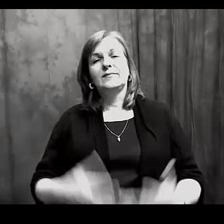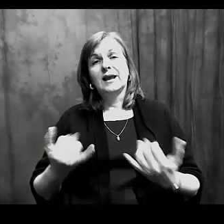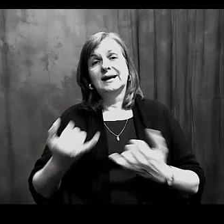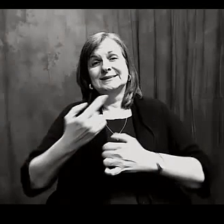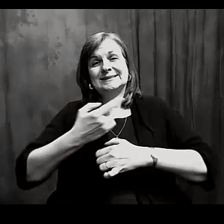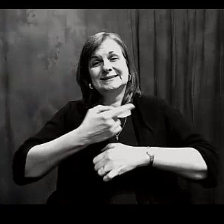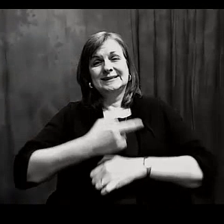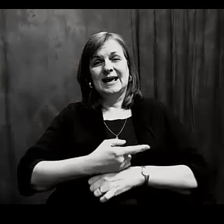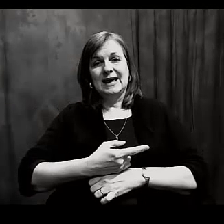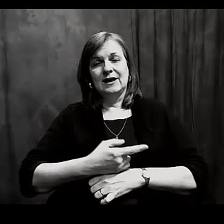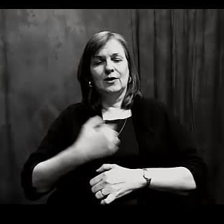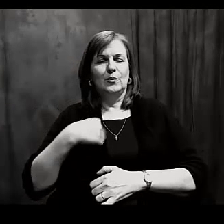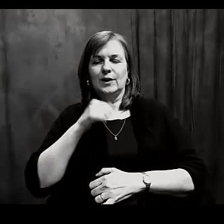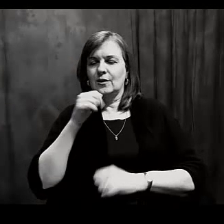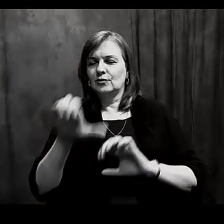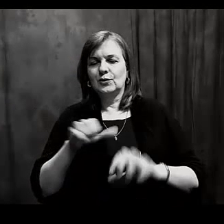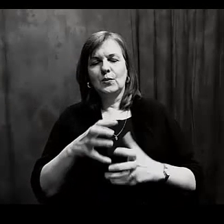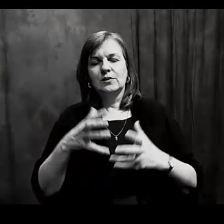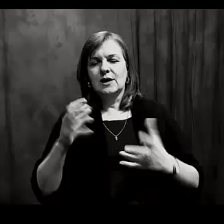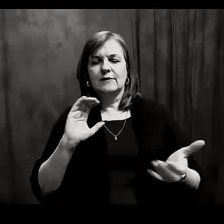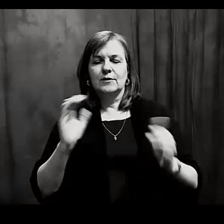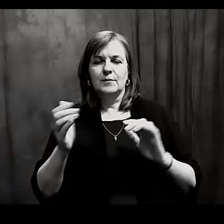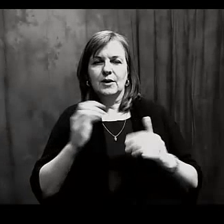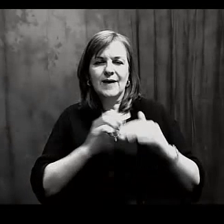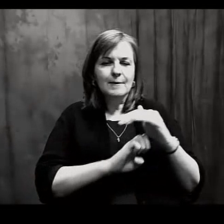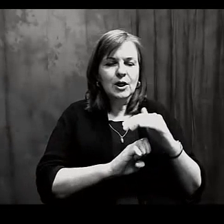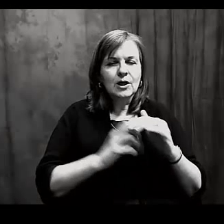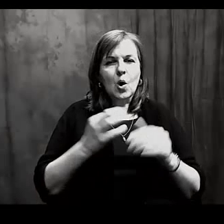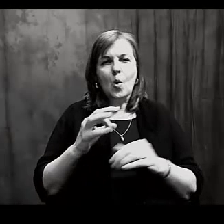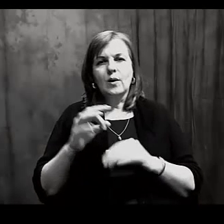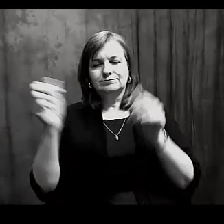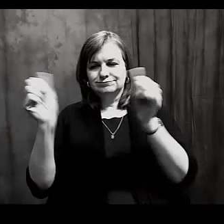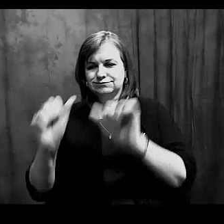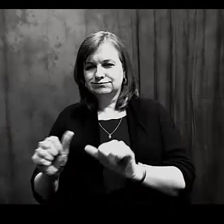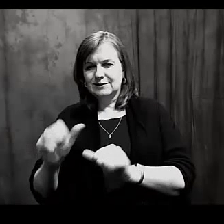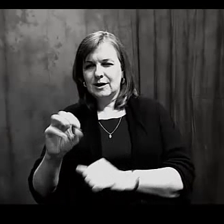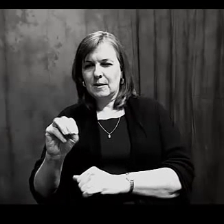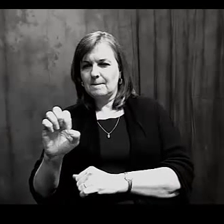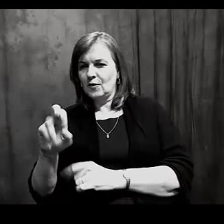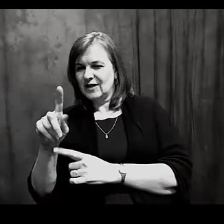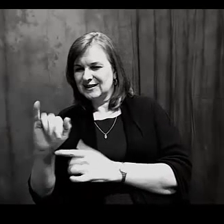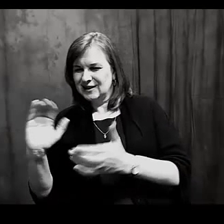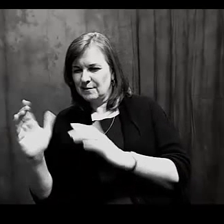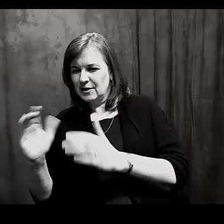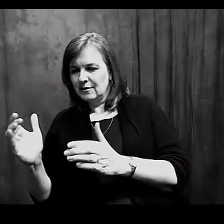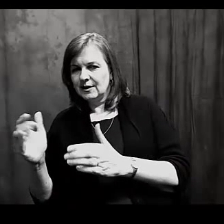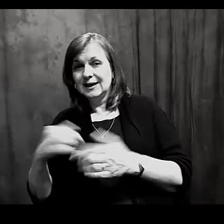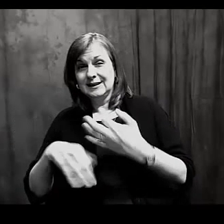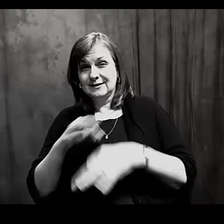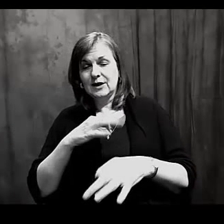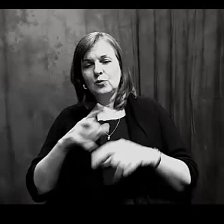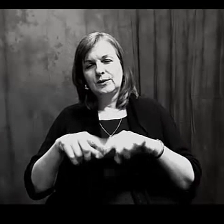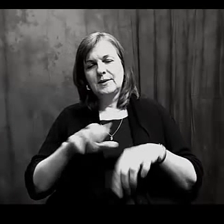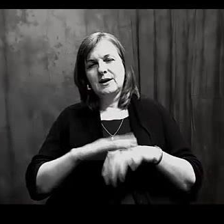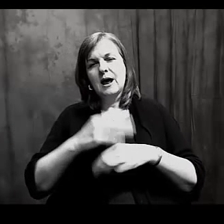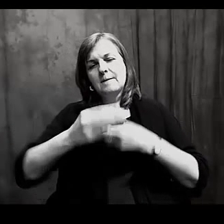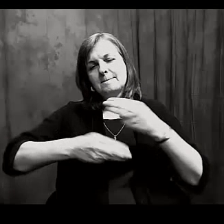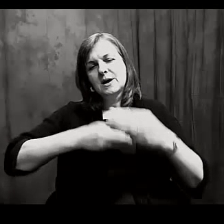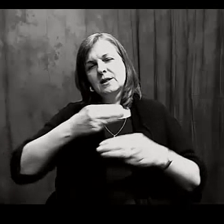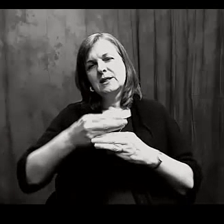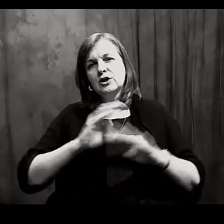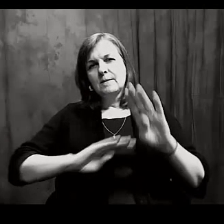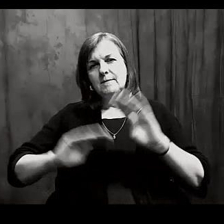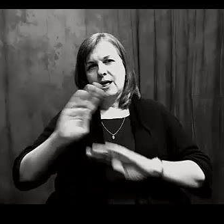Today, very little comparative embryology and morphology is actually done. We're very reliant on molecular biology to